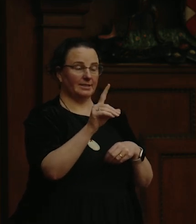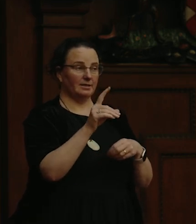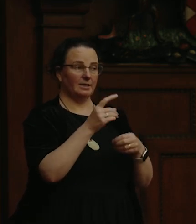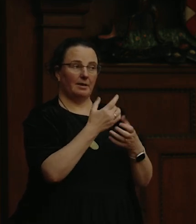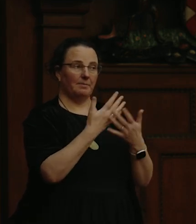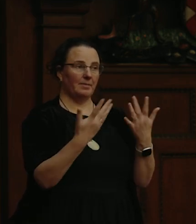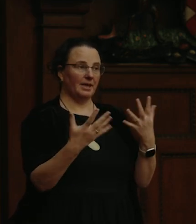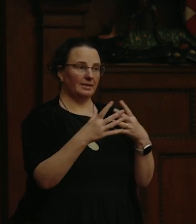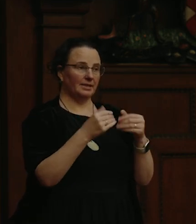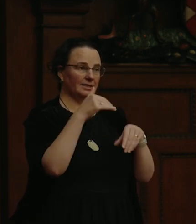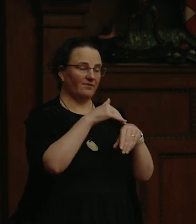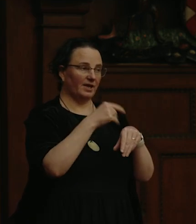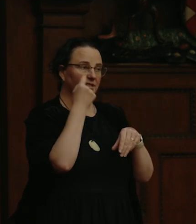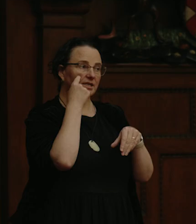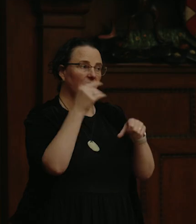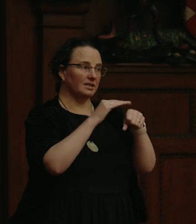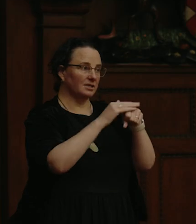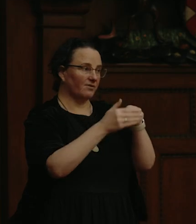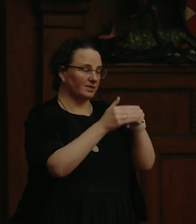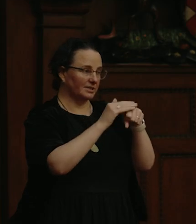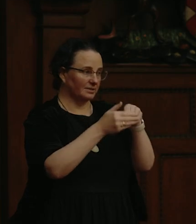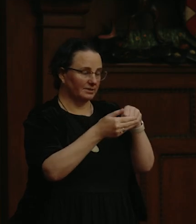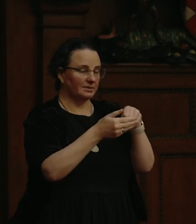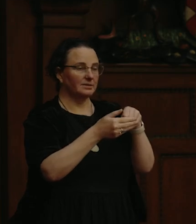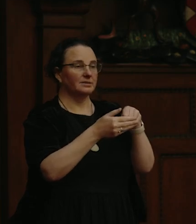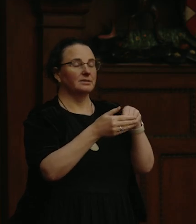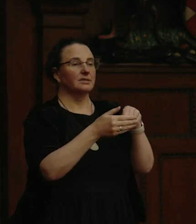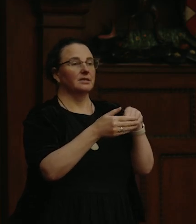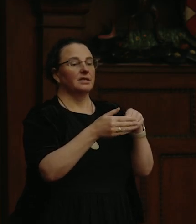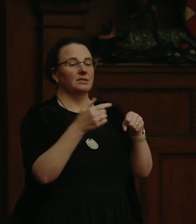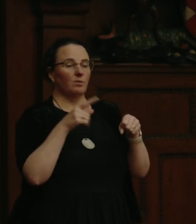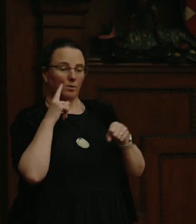the eye surface, and the symptoms don't always match